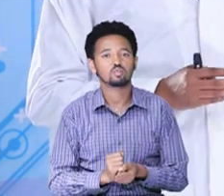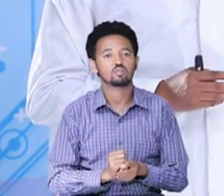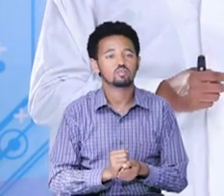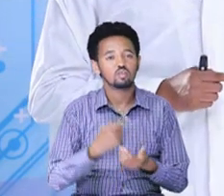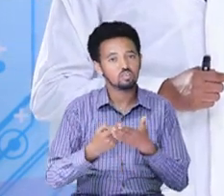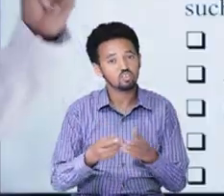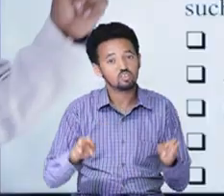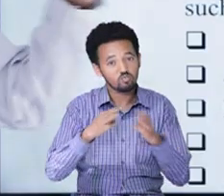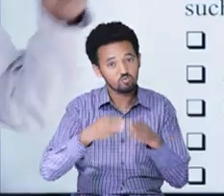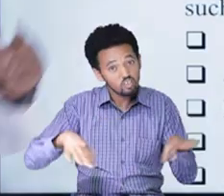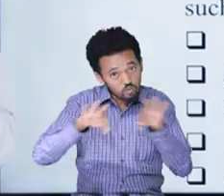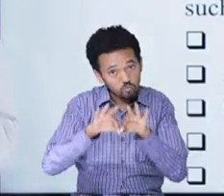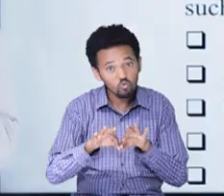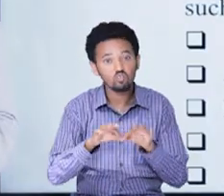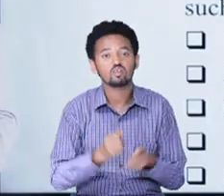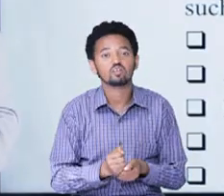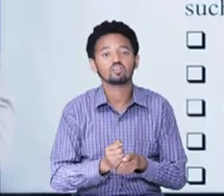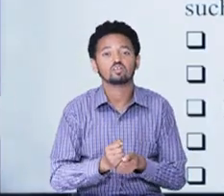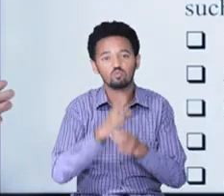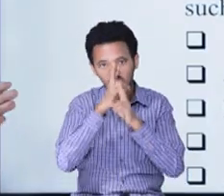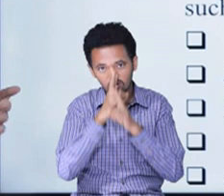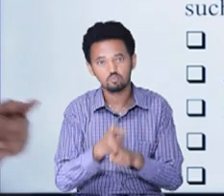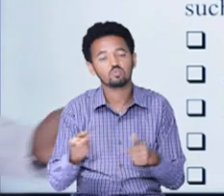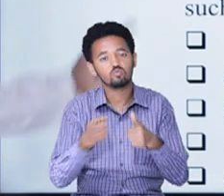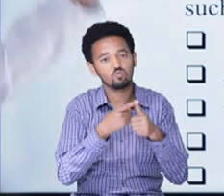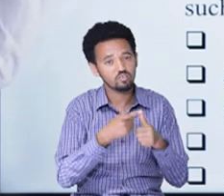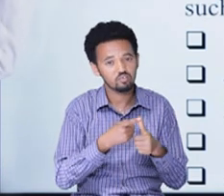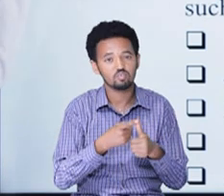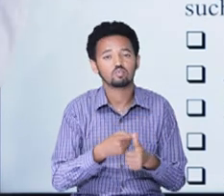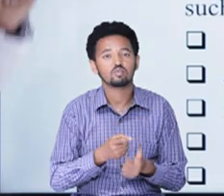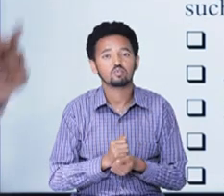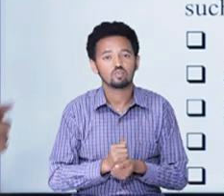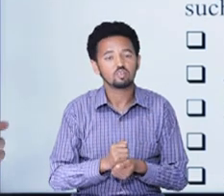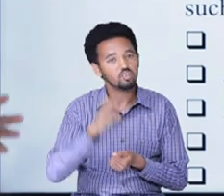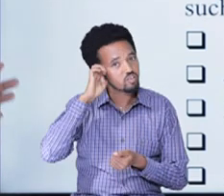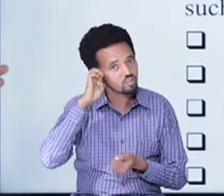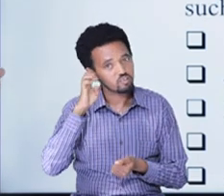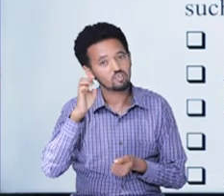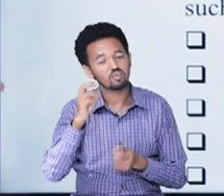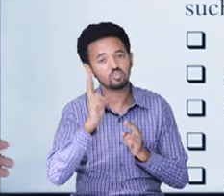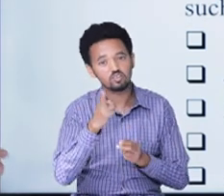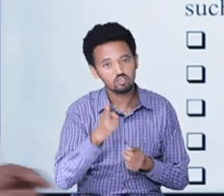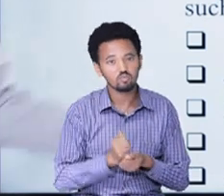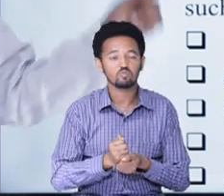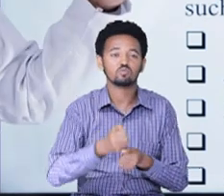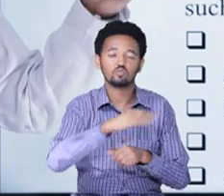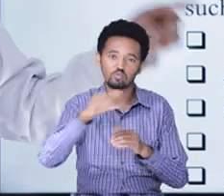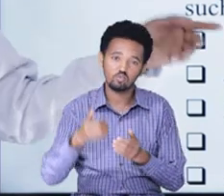The conference was important and held in two respects. The first respect, in the history of